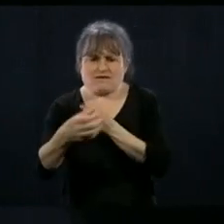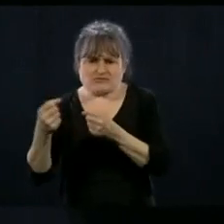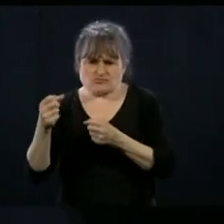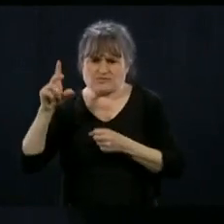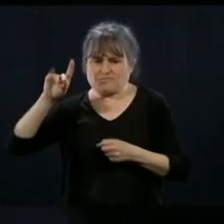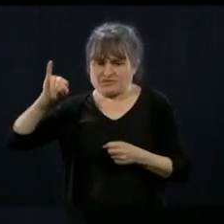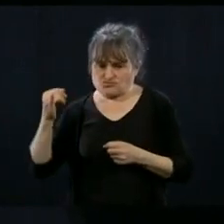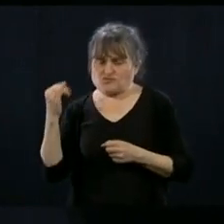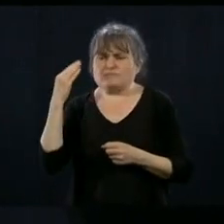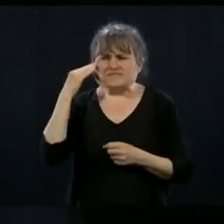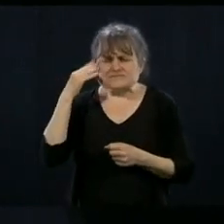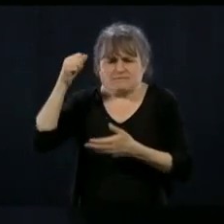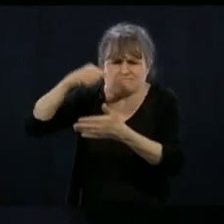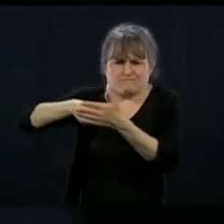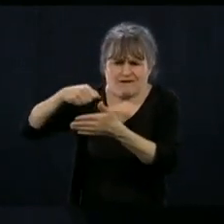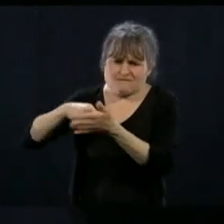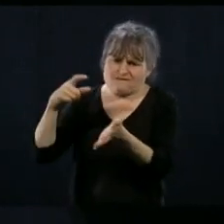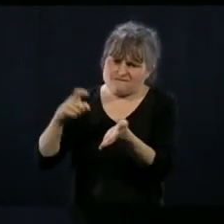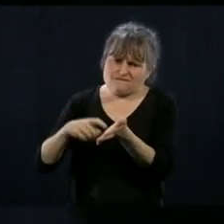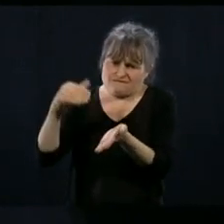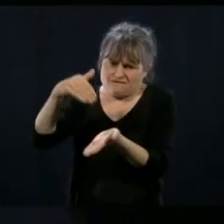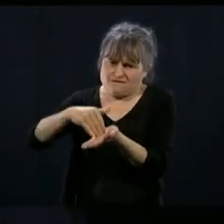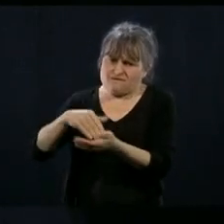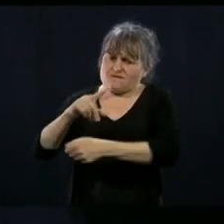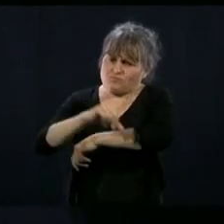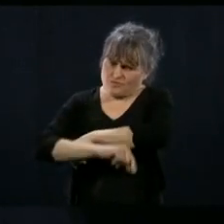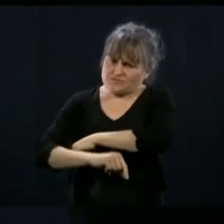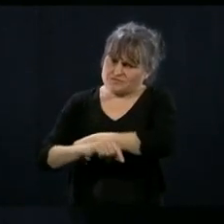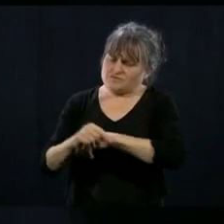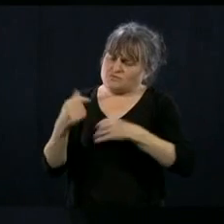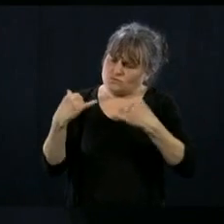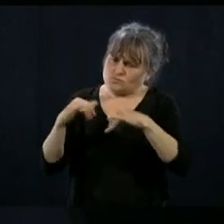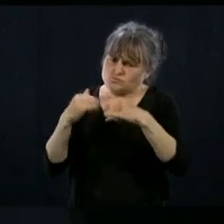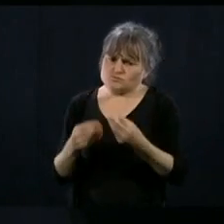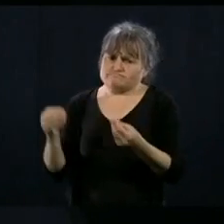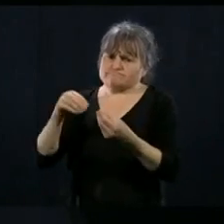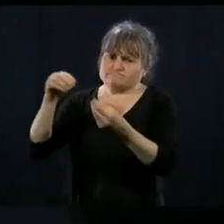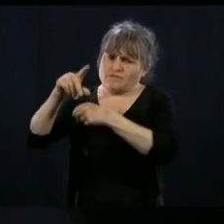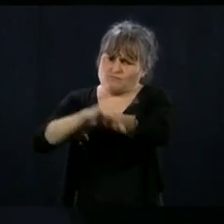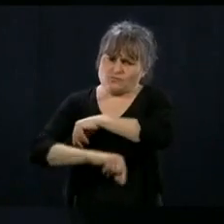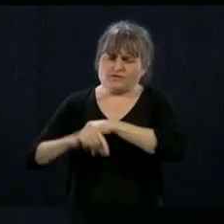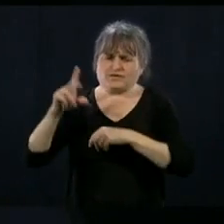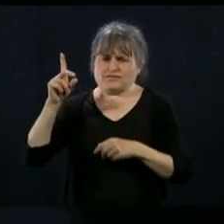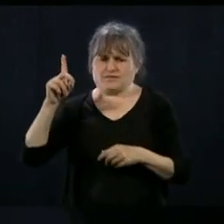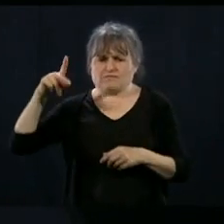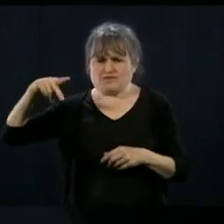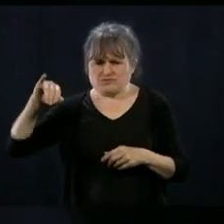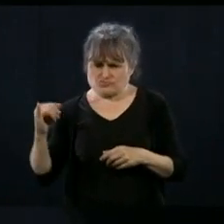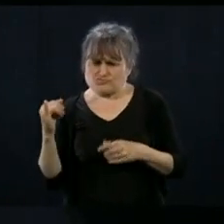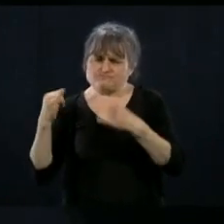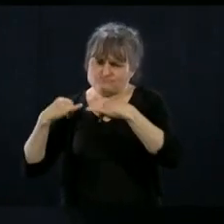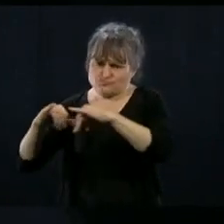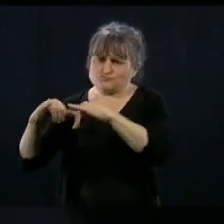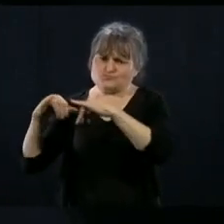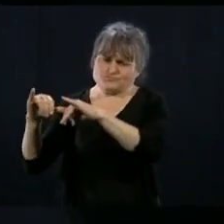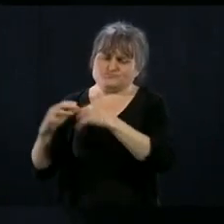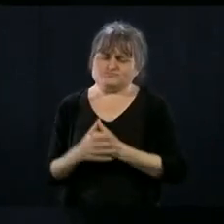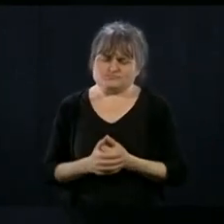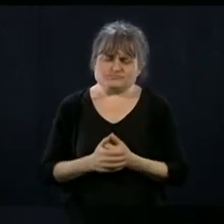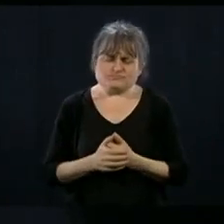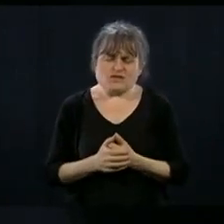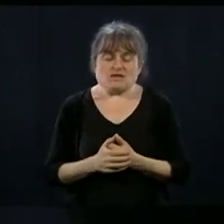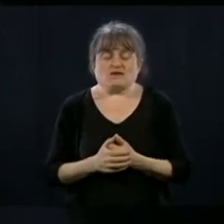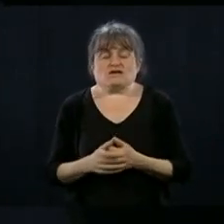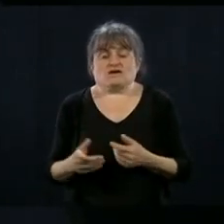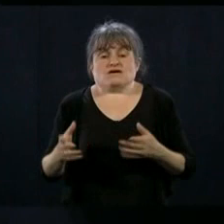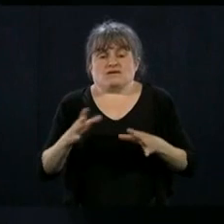the positions were not filled, however, and we are going to continue doing so. It